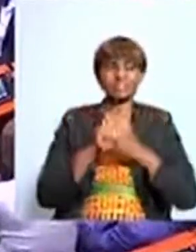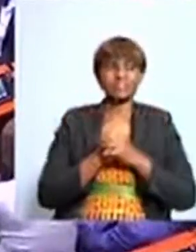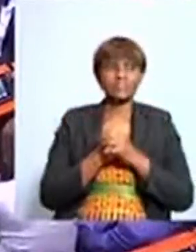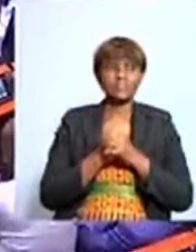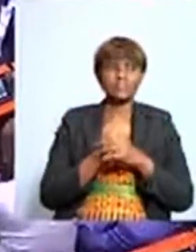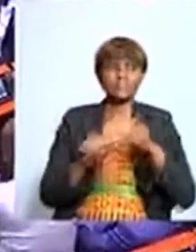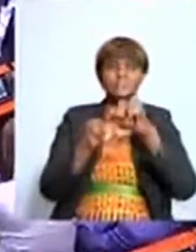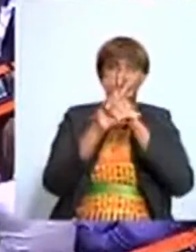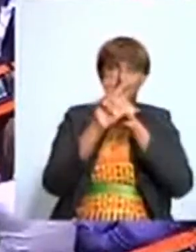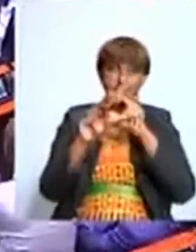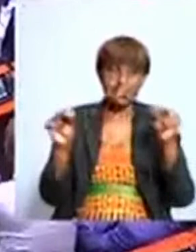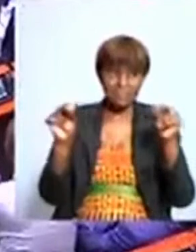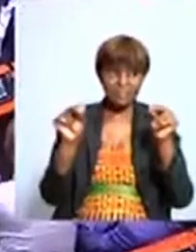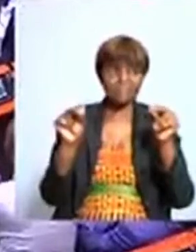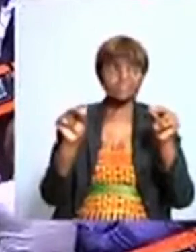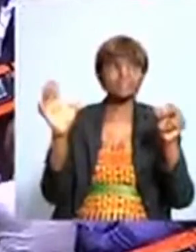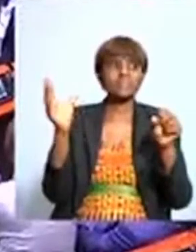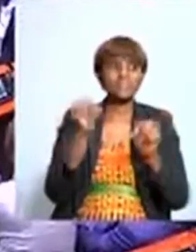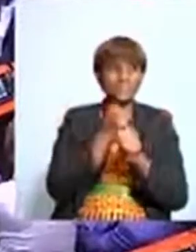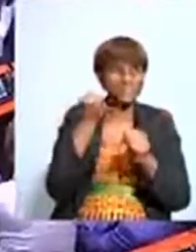The noes have it.